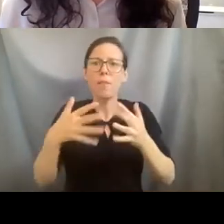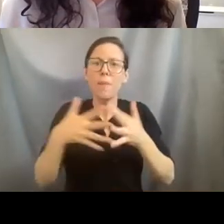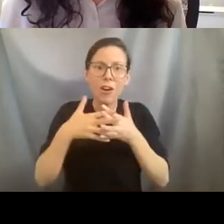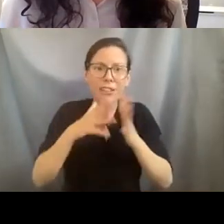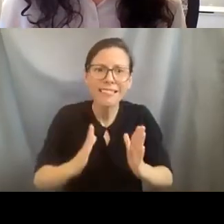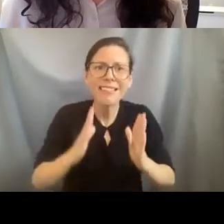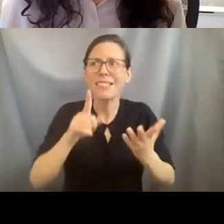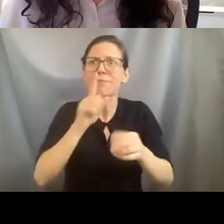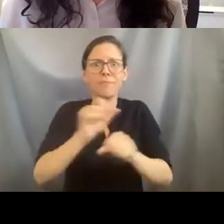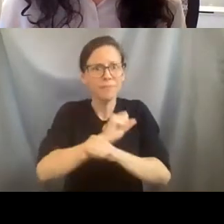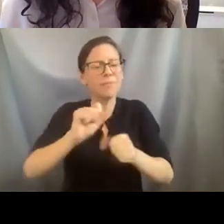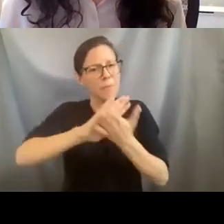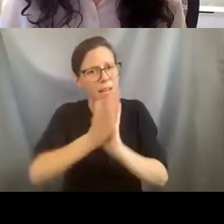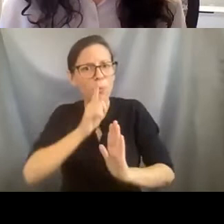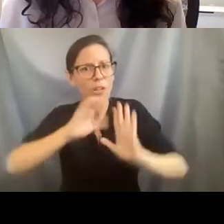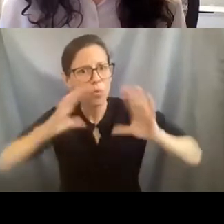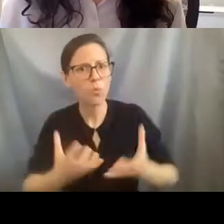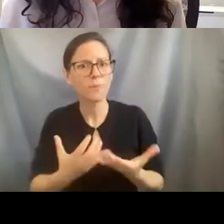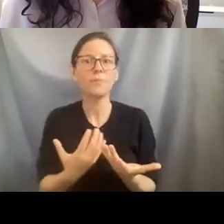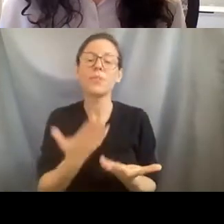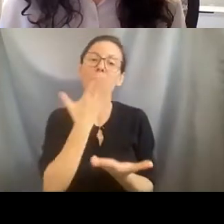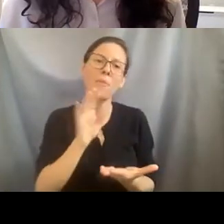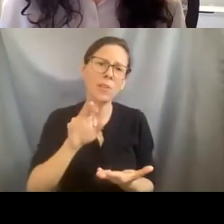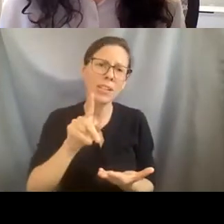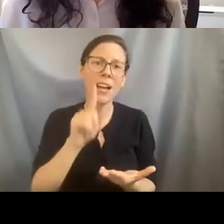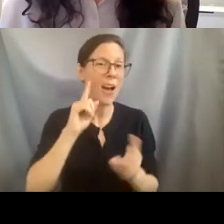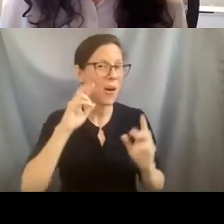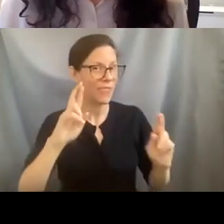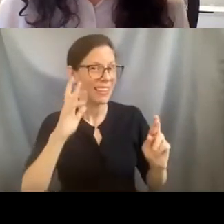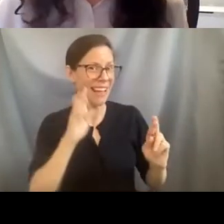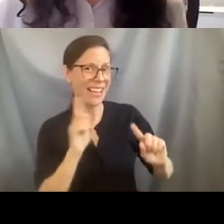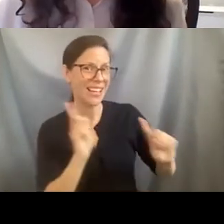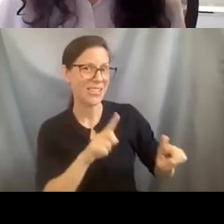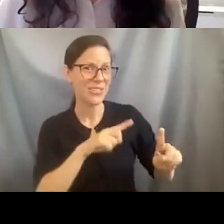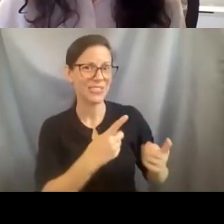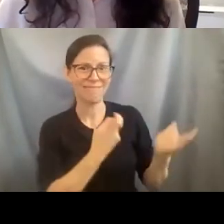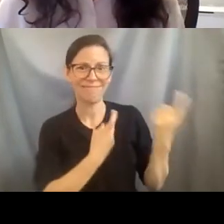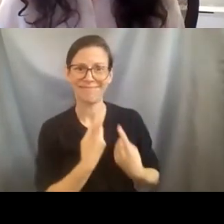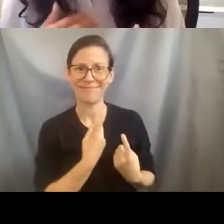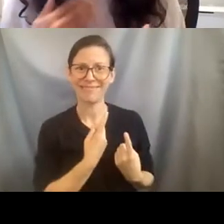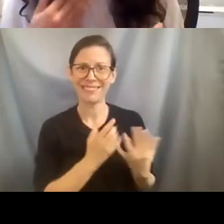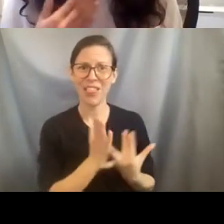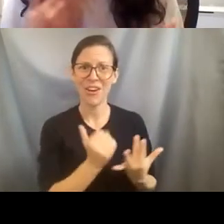reality. So thank you so much, Brianna. I am hoping I answered your question thoroughly.